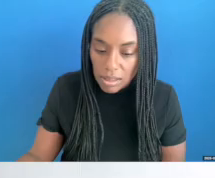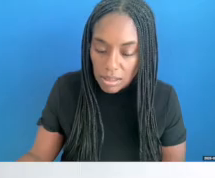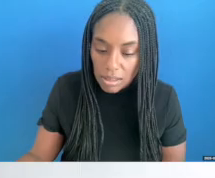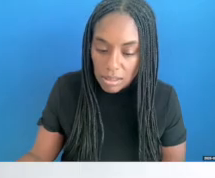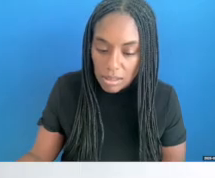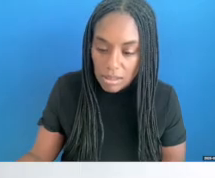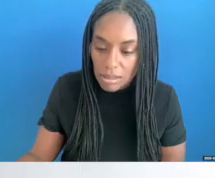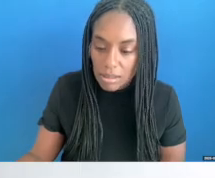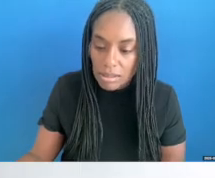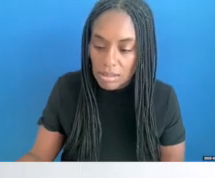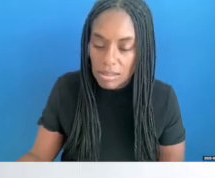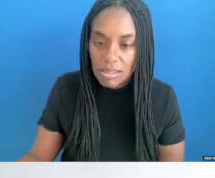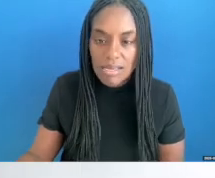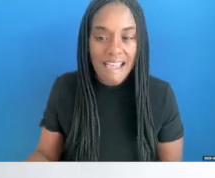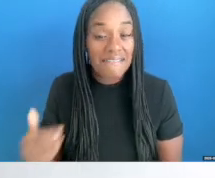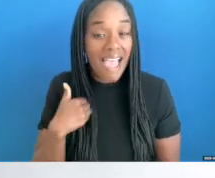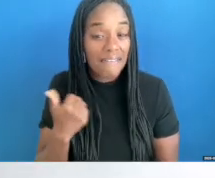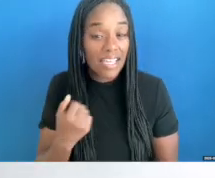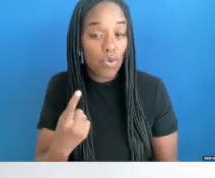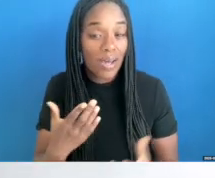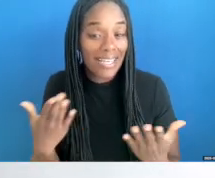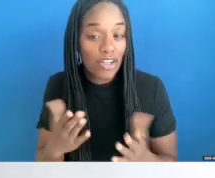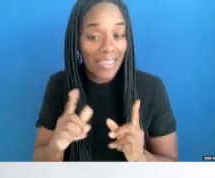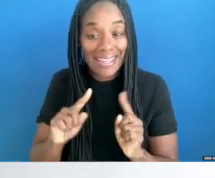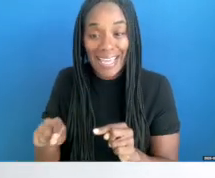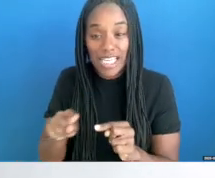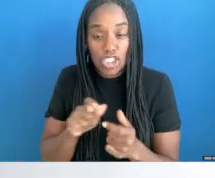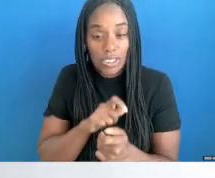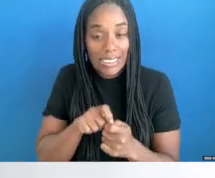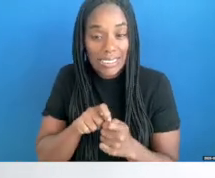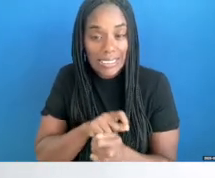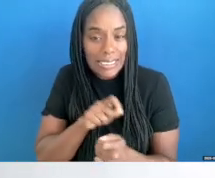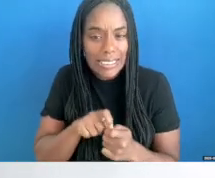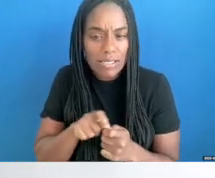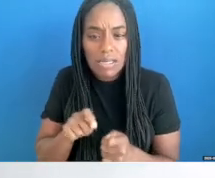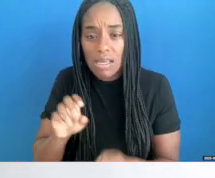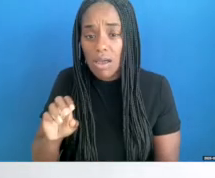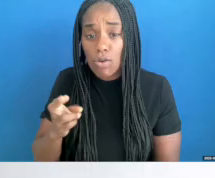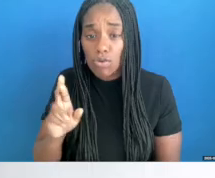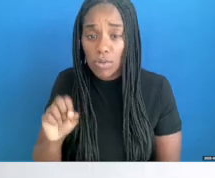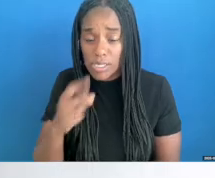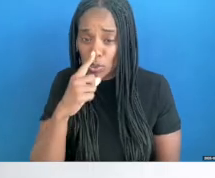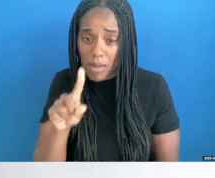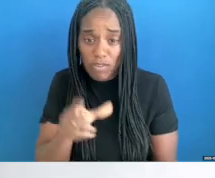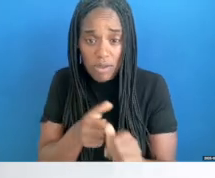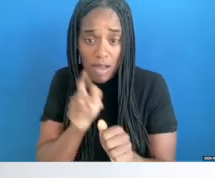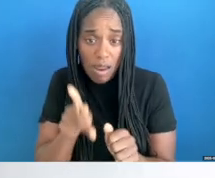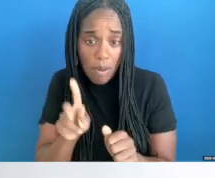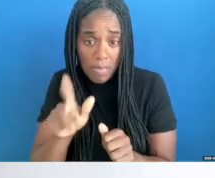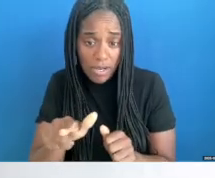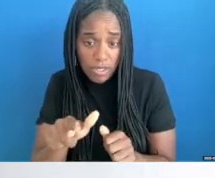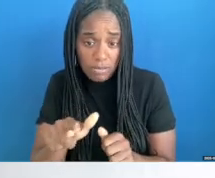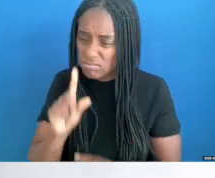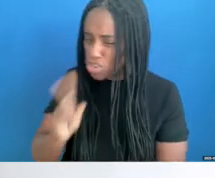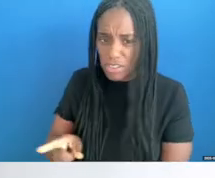I've got folks on today that can answer that in detail. Chris, can we follow back up with you on this one? Sure,